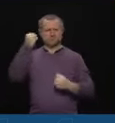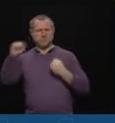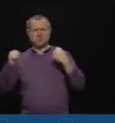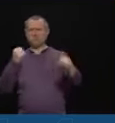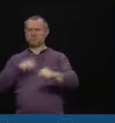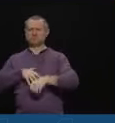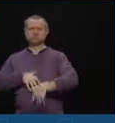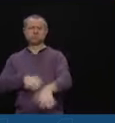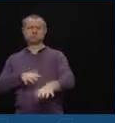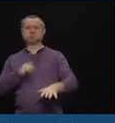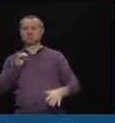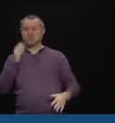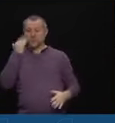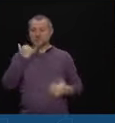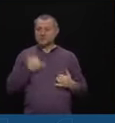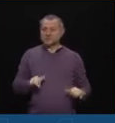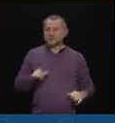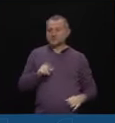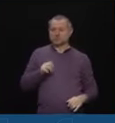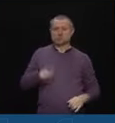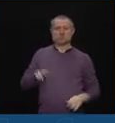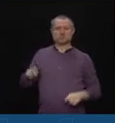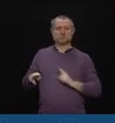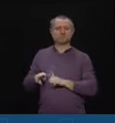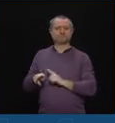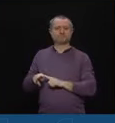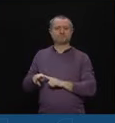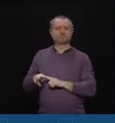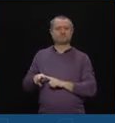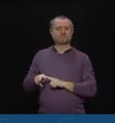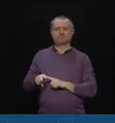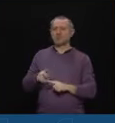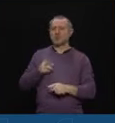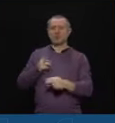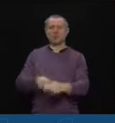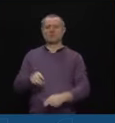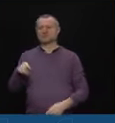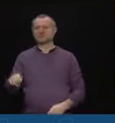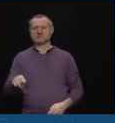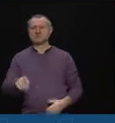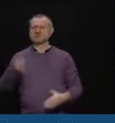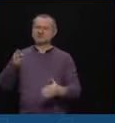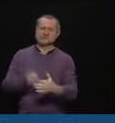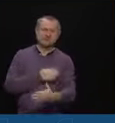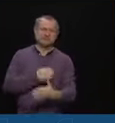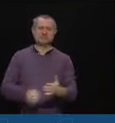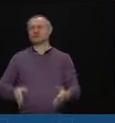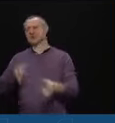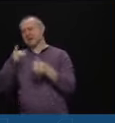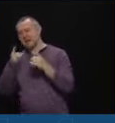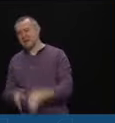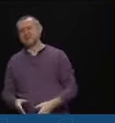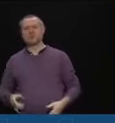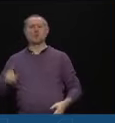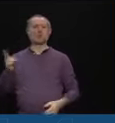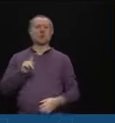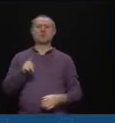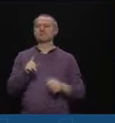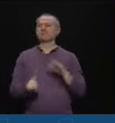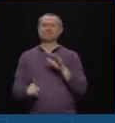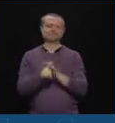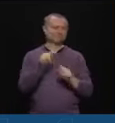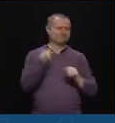to call out discrimination and hatred wherever it rears its ugly head. That's what today is about here in the state of New